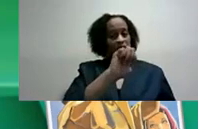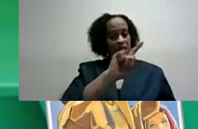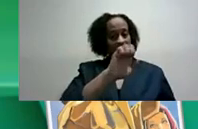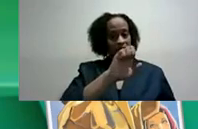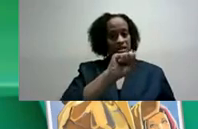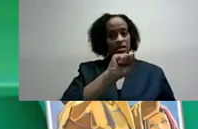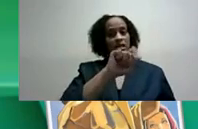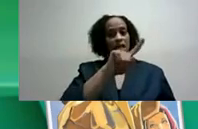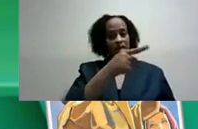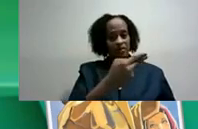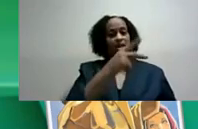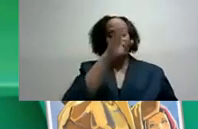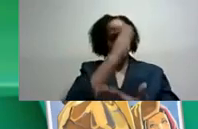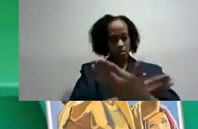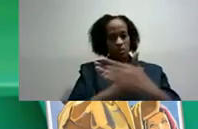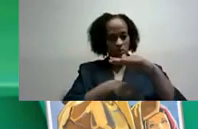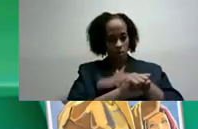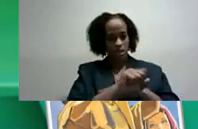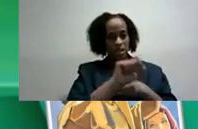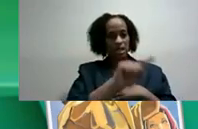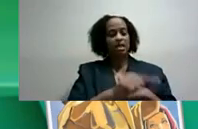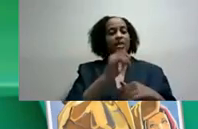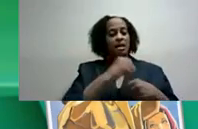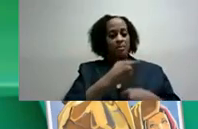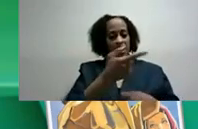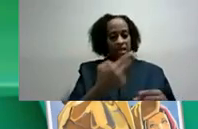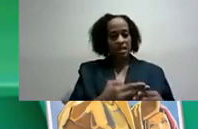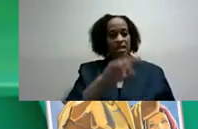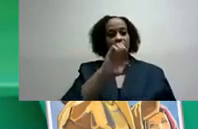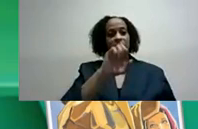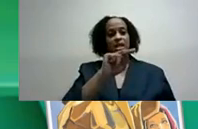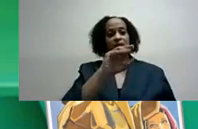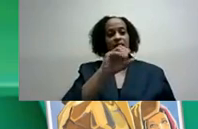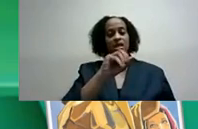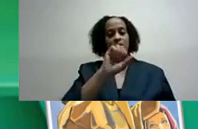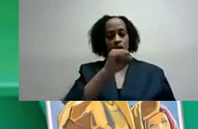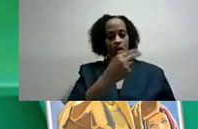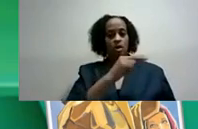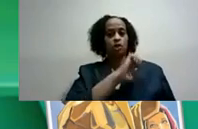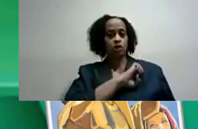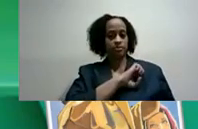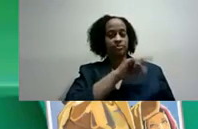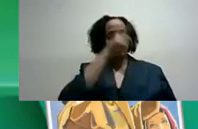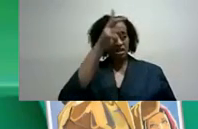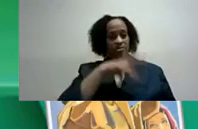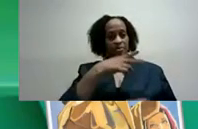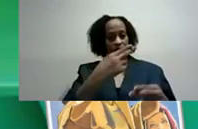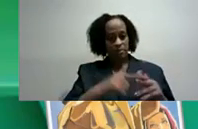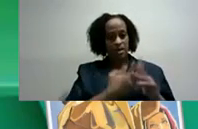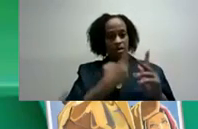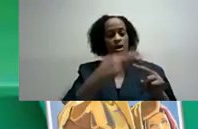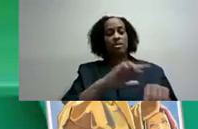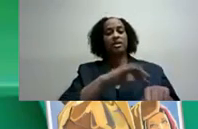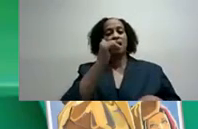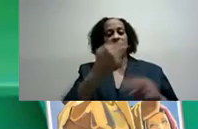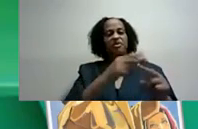a son was born, and he named him Enosh. Then men began to call on the name of the Lord.